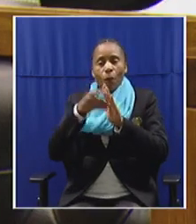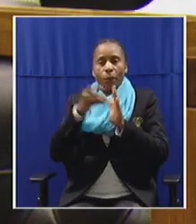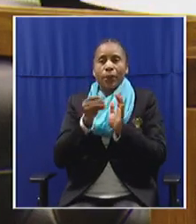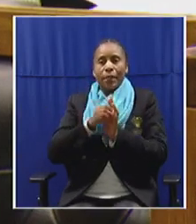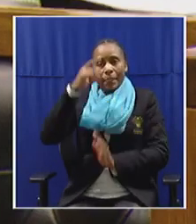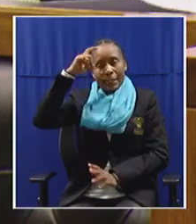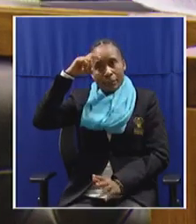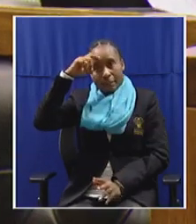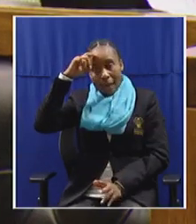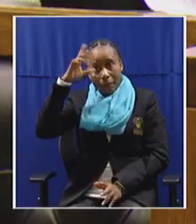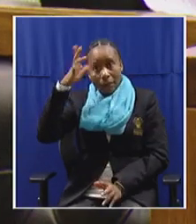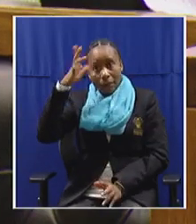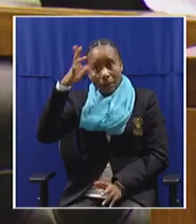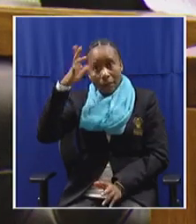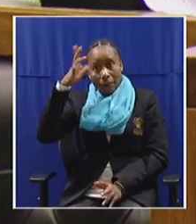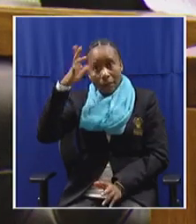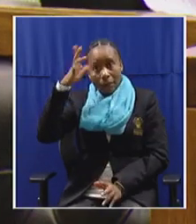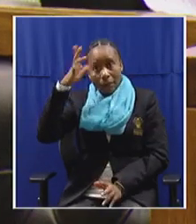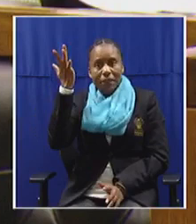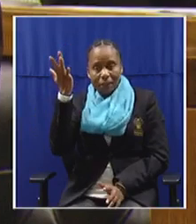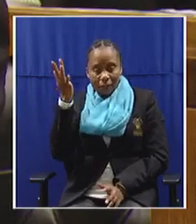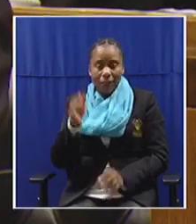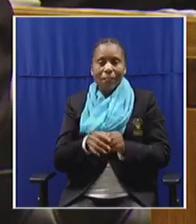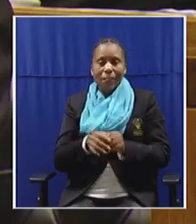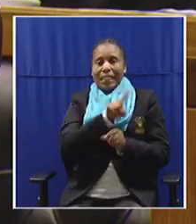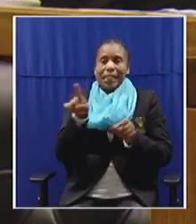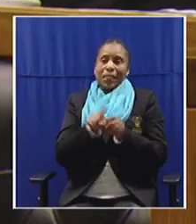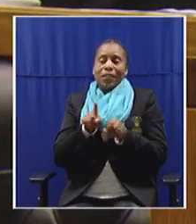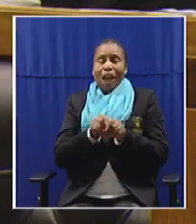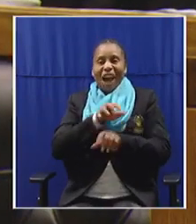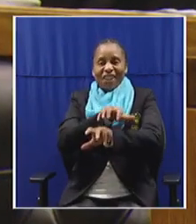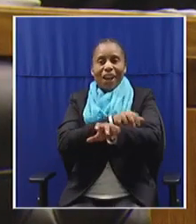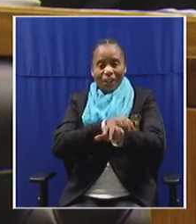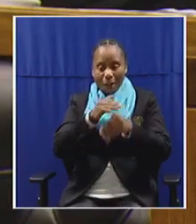technologies that will improve on-farming productivity.